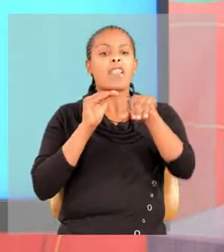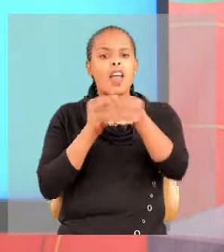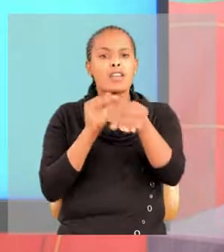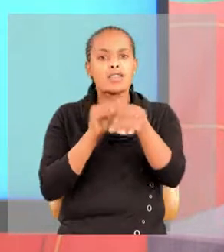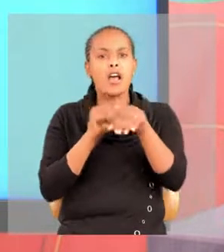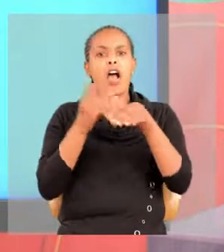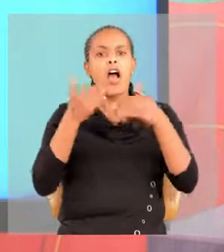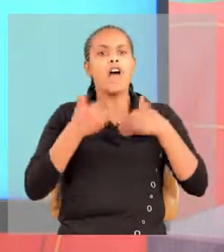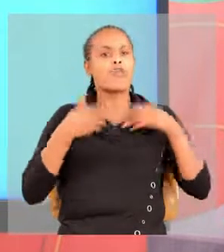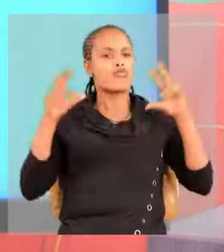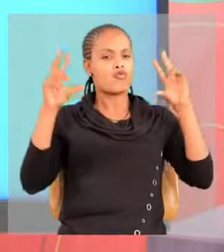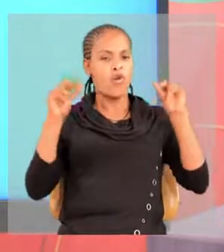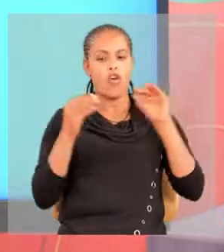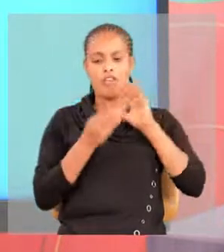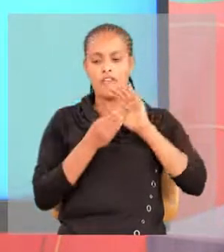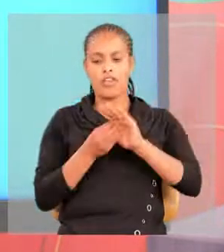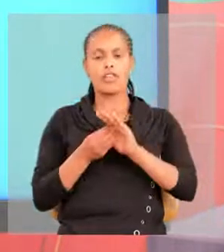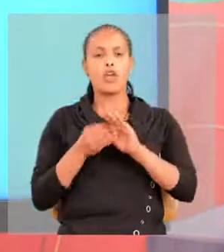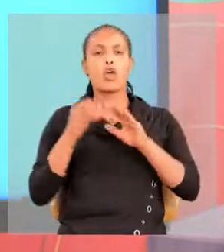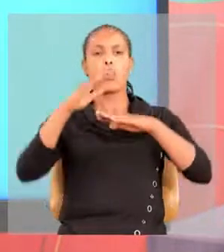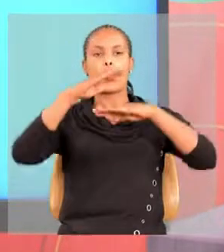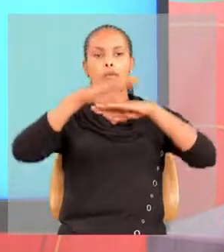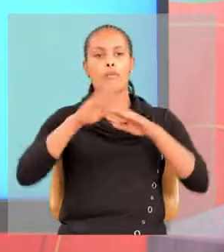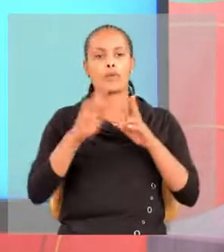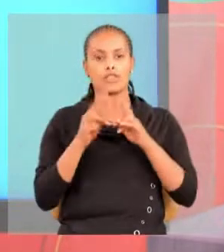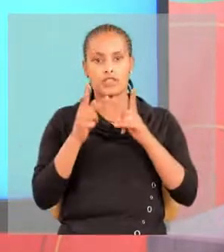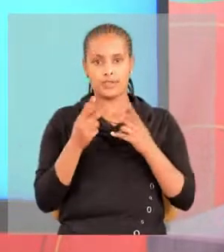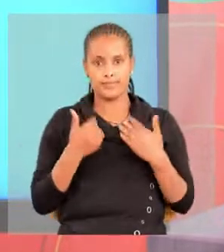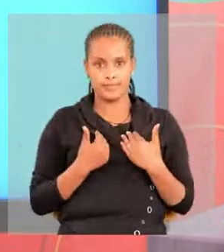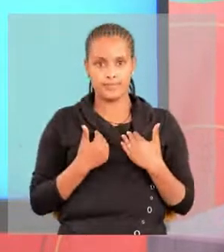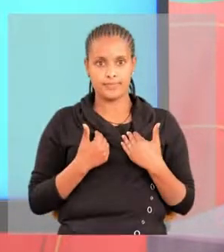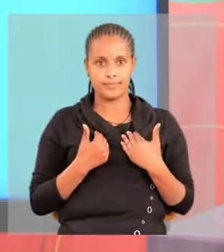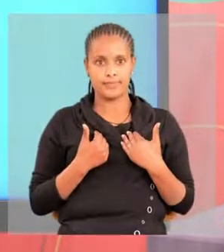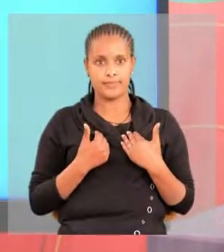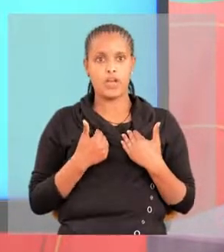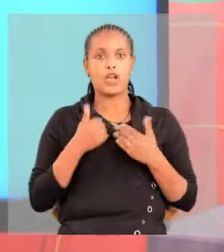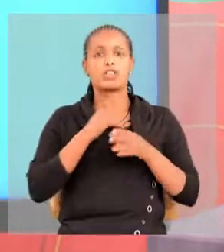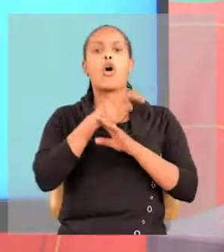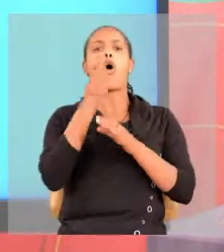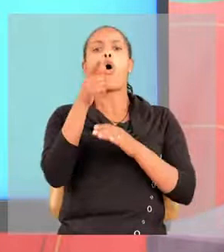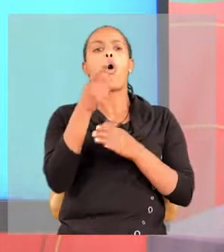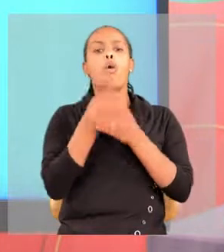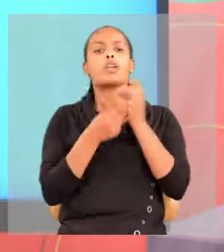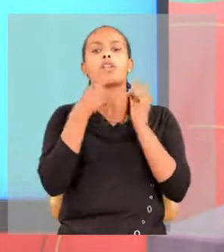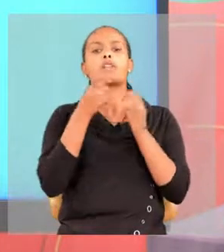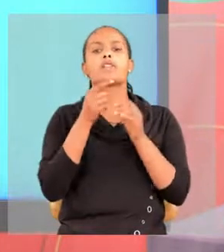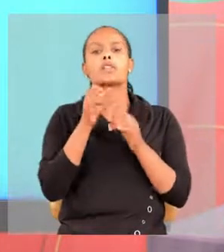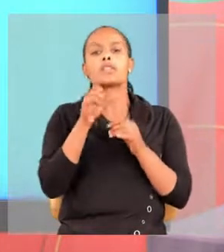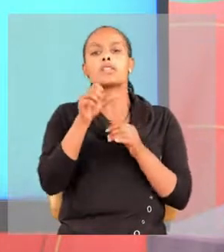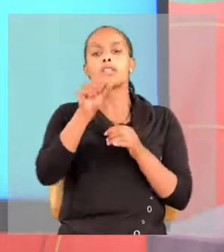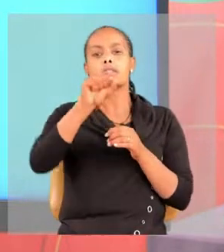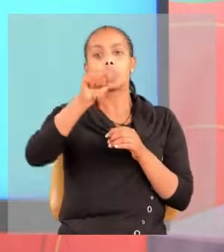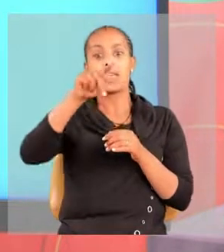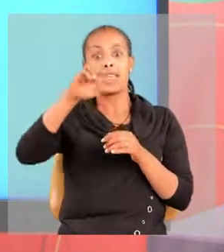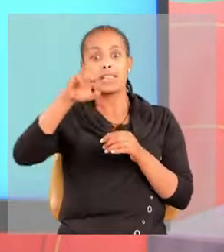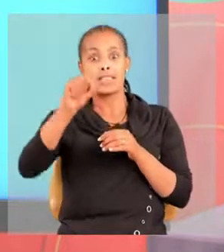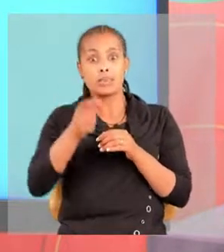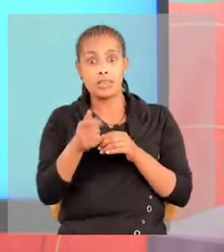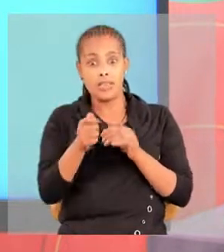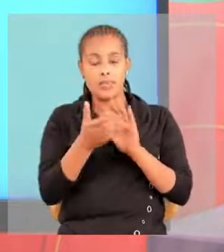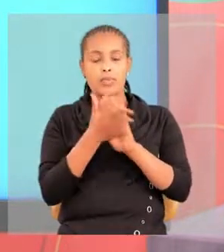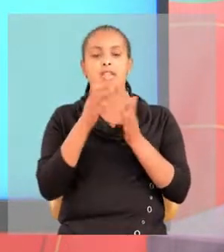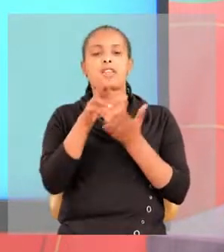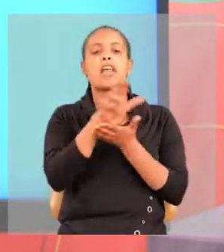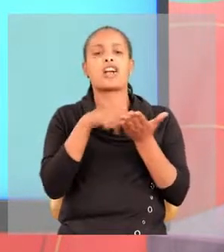Catalysts have no effects on equilibrium position. They only speed up the rate of the reaction.